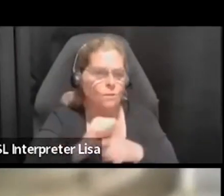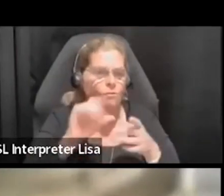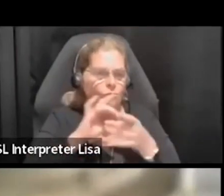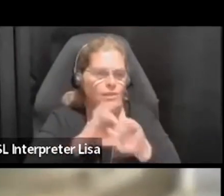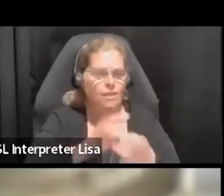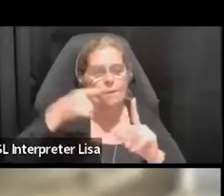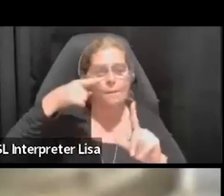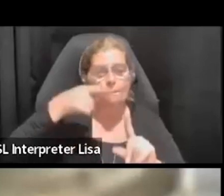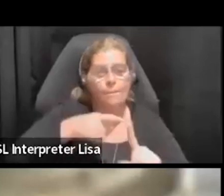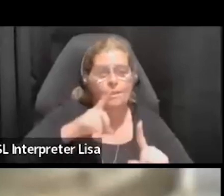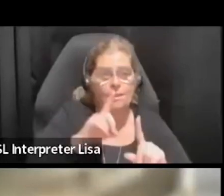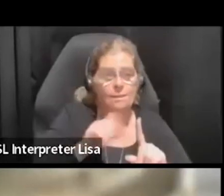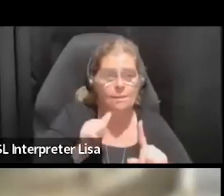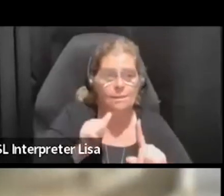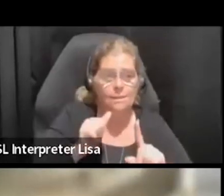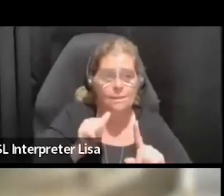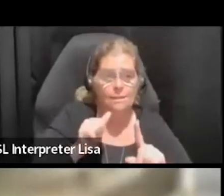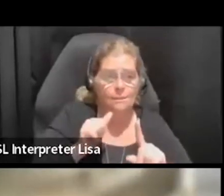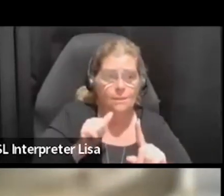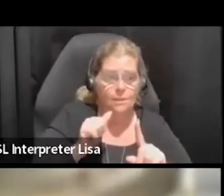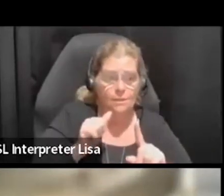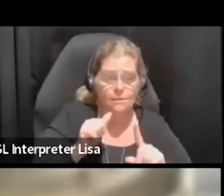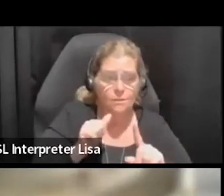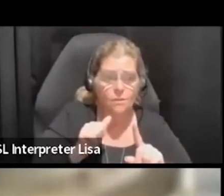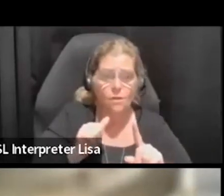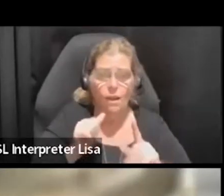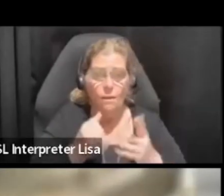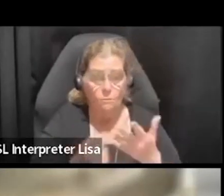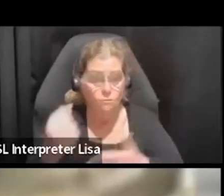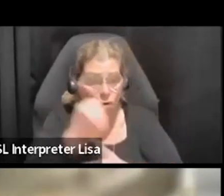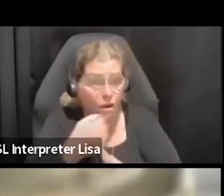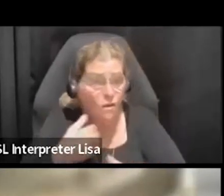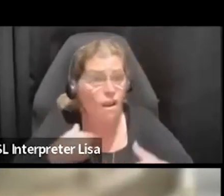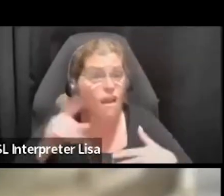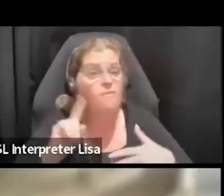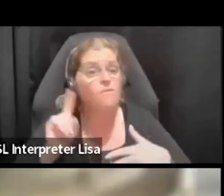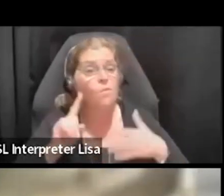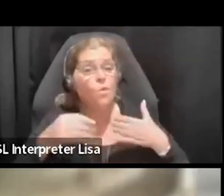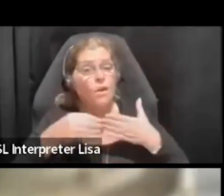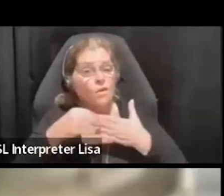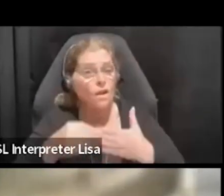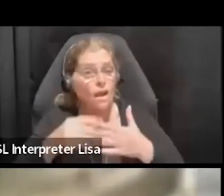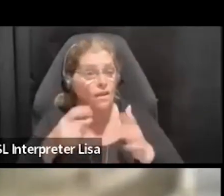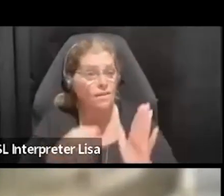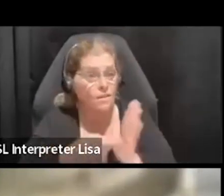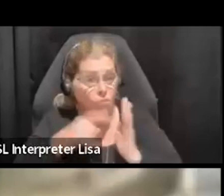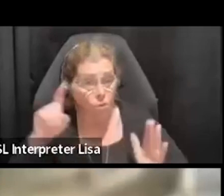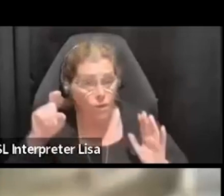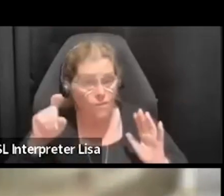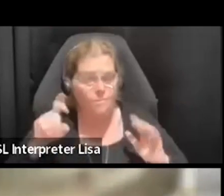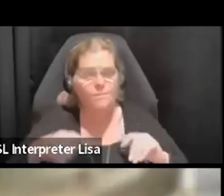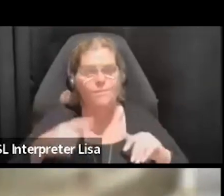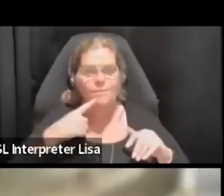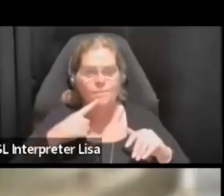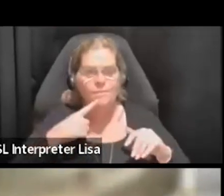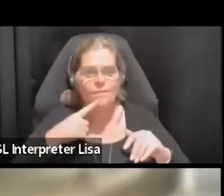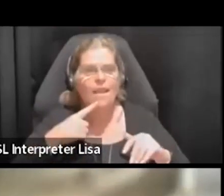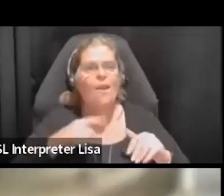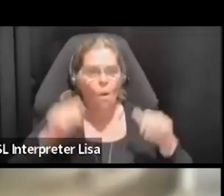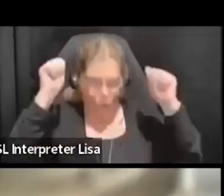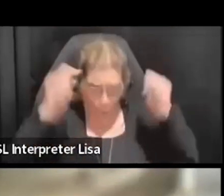particular disabilities. Are there priorities for where such guidance is required? I would say A, all of the